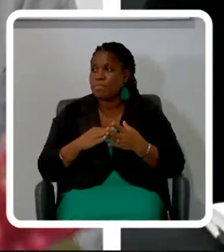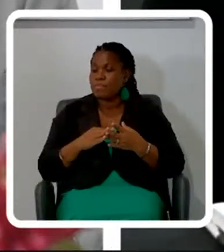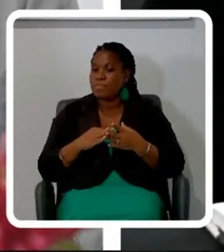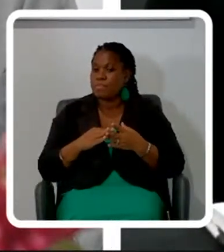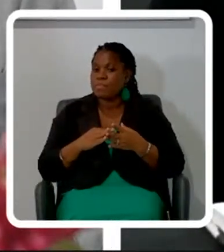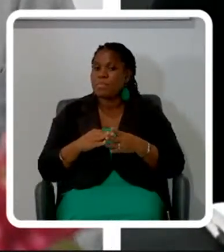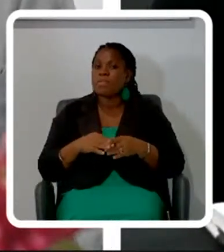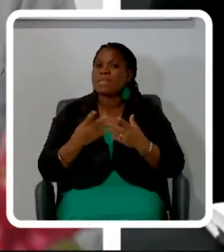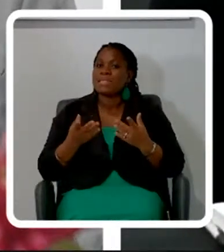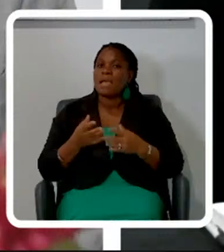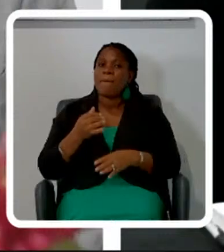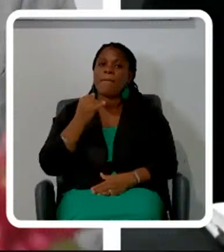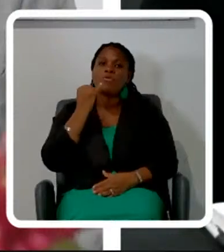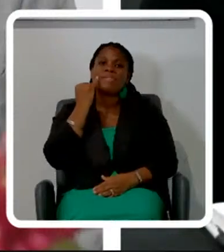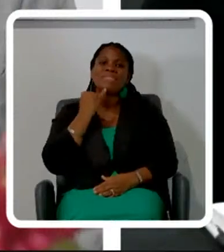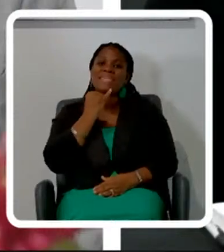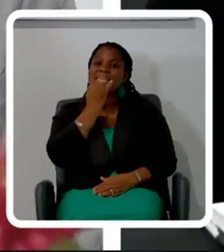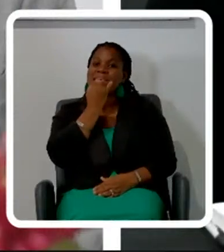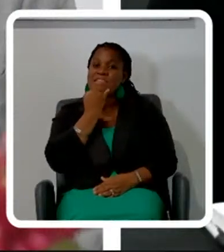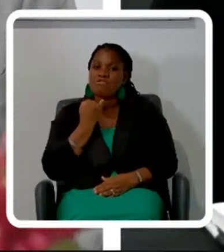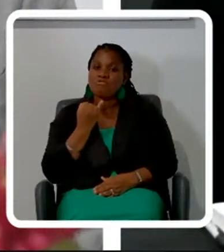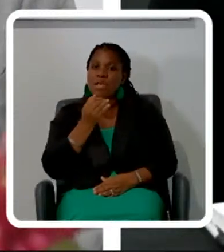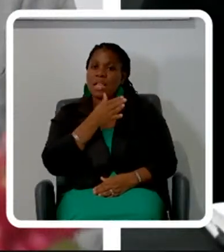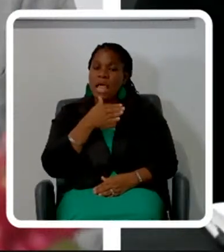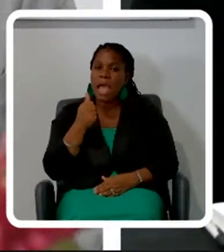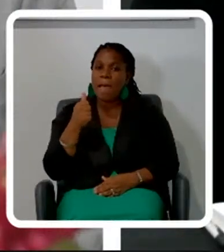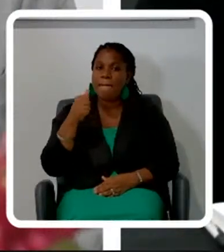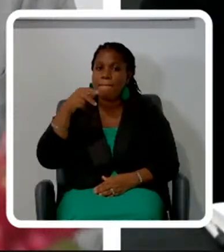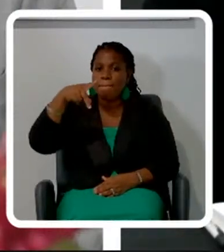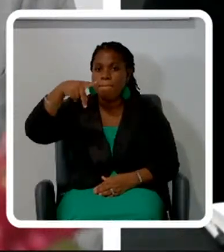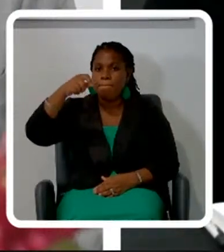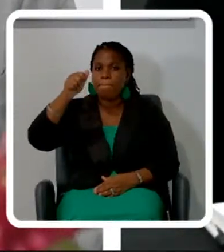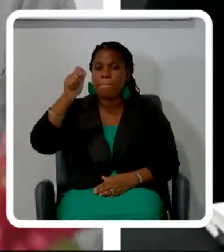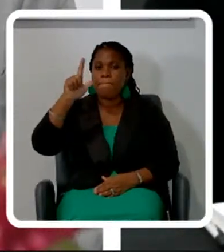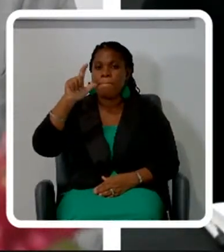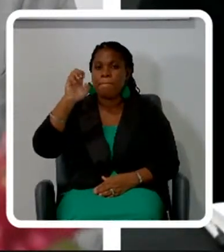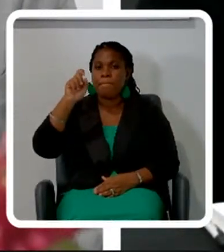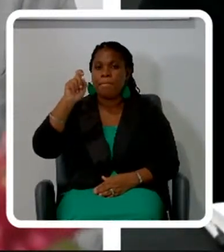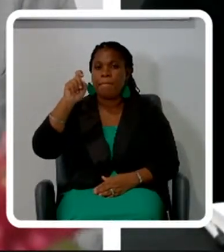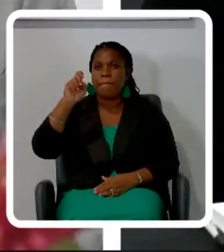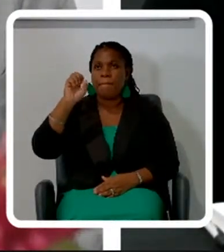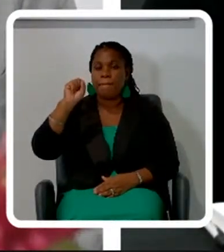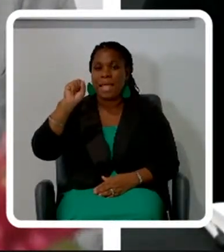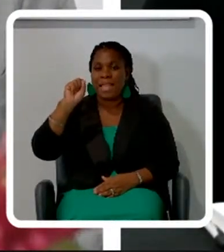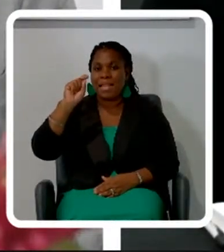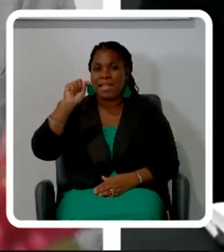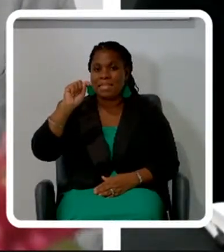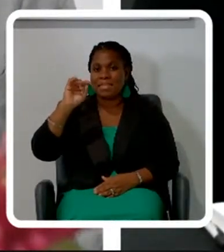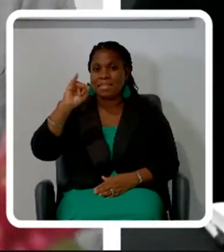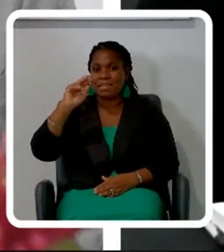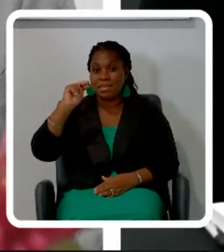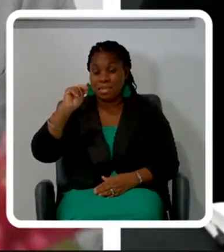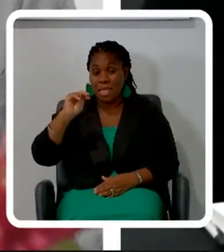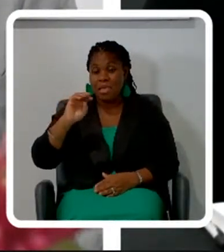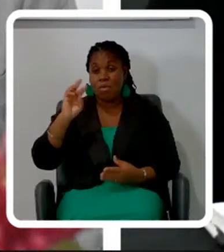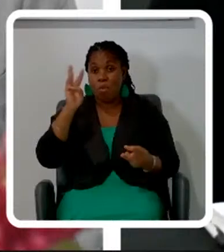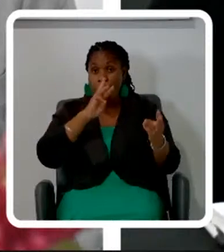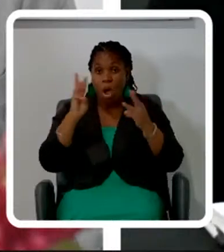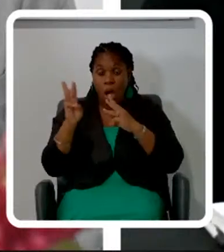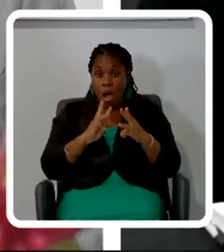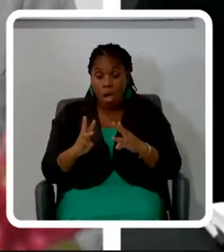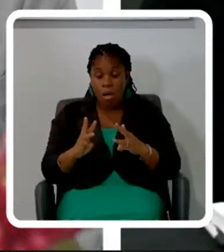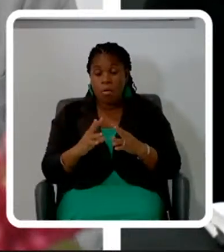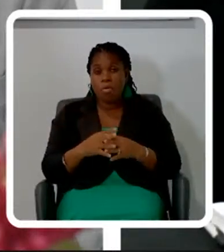the Israel-Palestine conflict, because you did mention we're a zone of peace, but we are impacted by conflict elsewhere